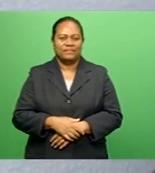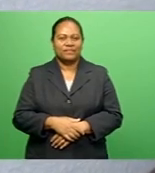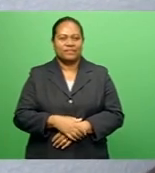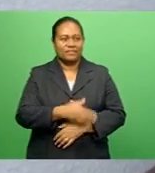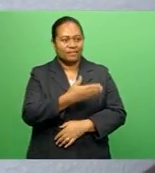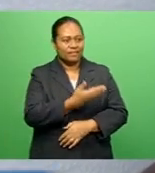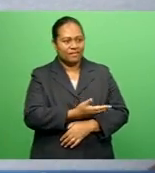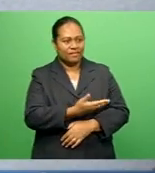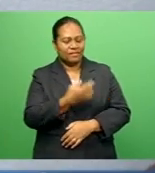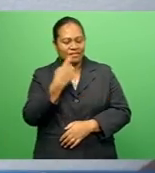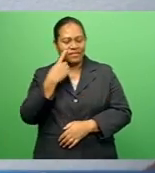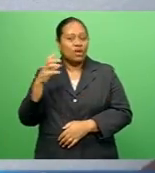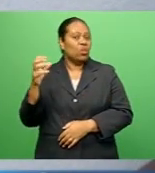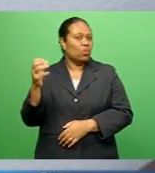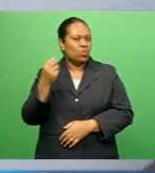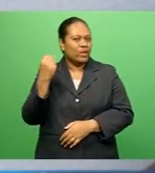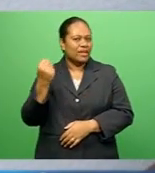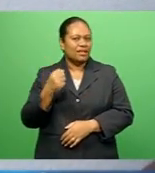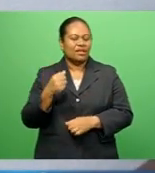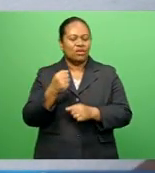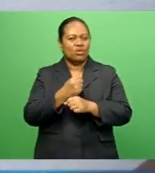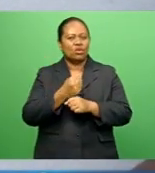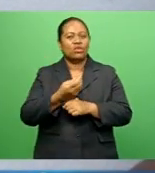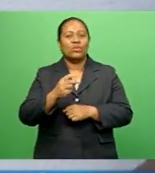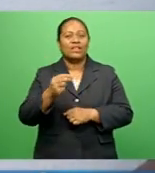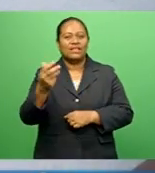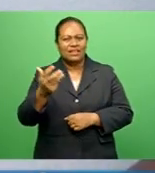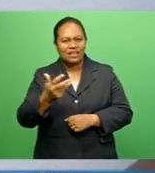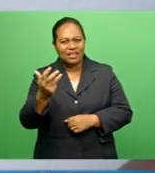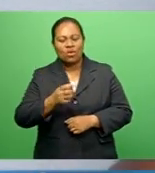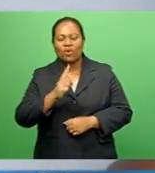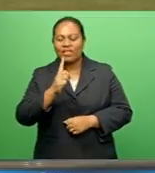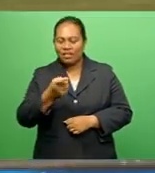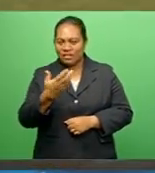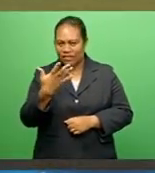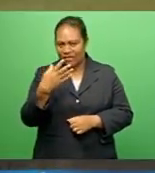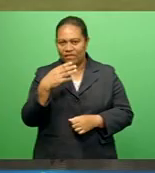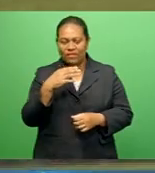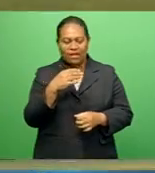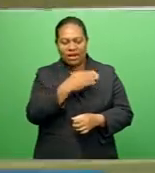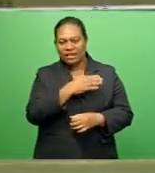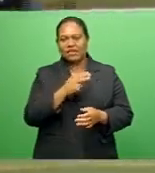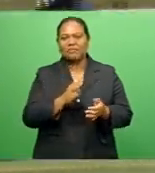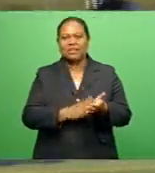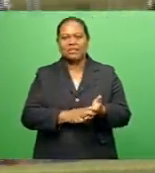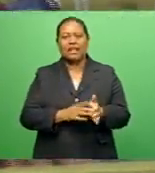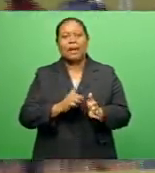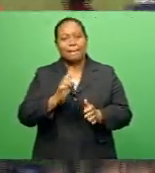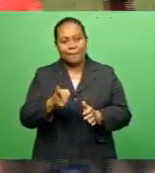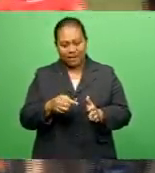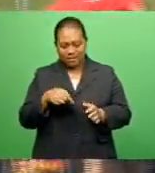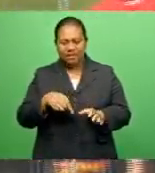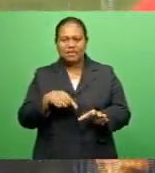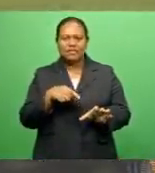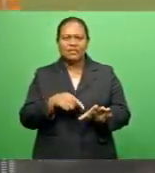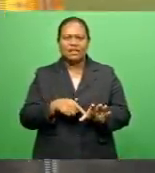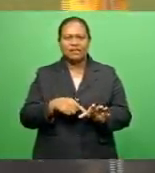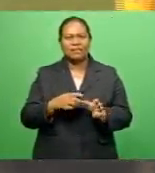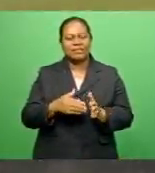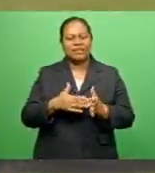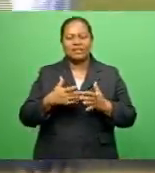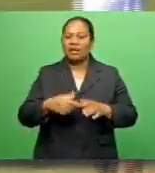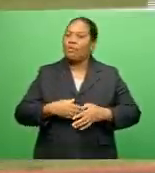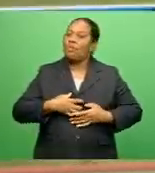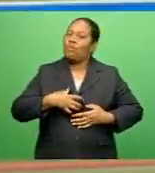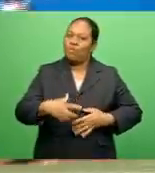Vunakere missed out on winning gold in 2019 in the 1,500 meters, but this time around she has to put in the hard